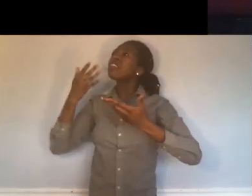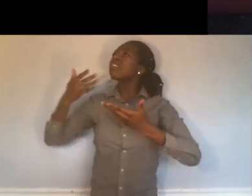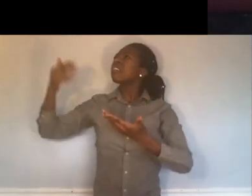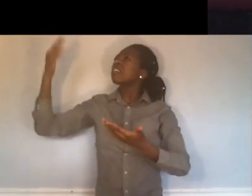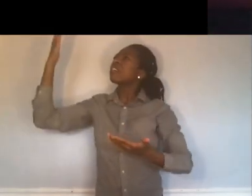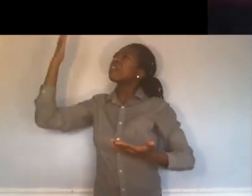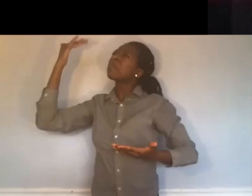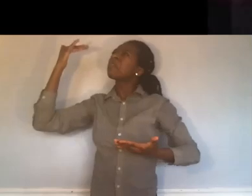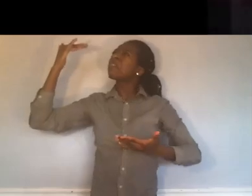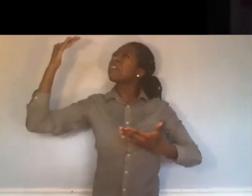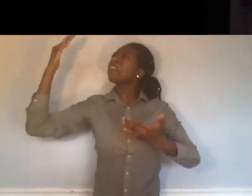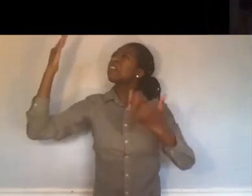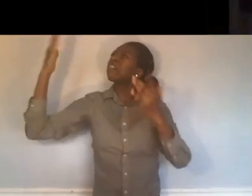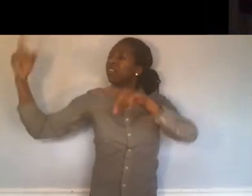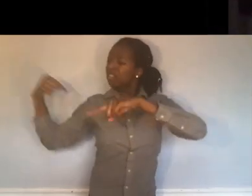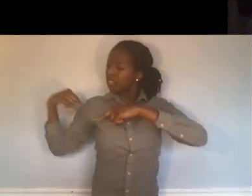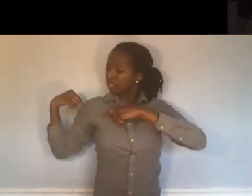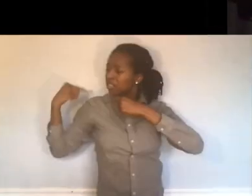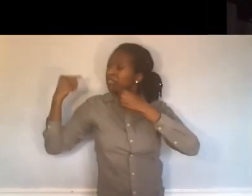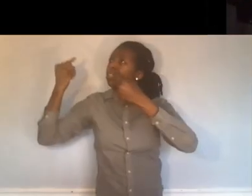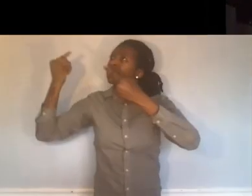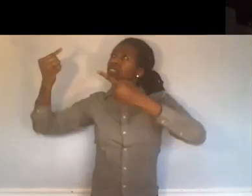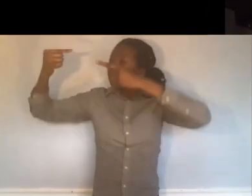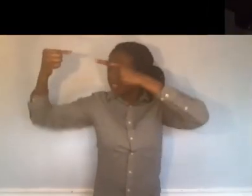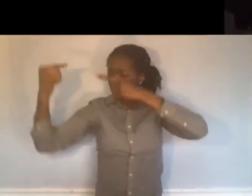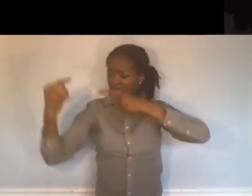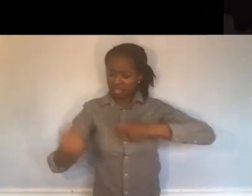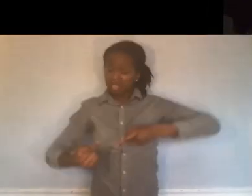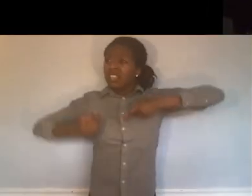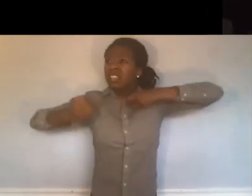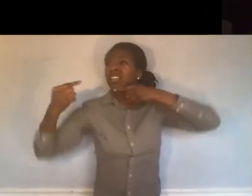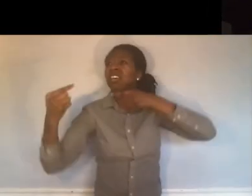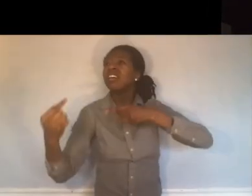clouds, asking you, tell me now,